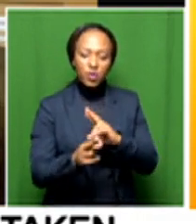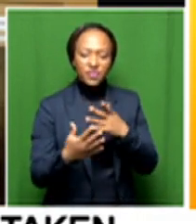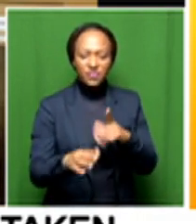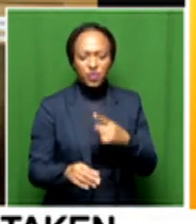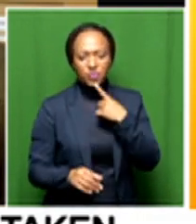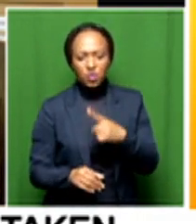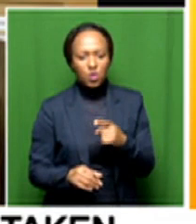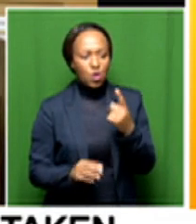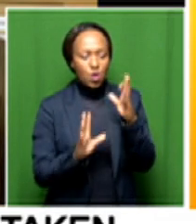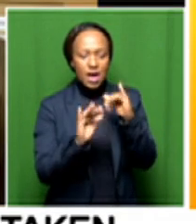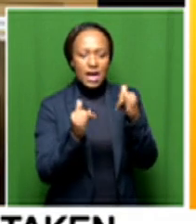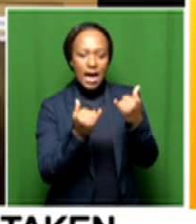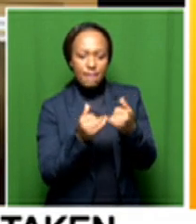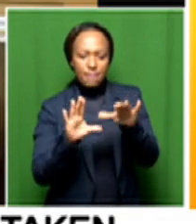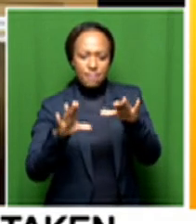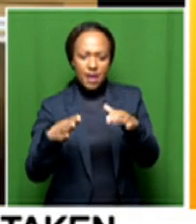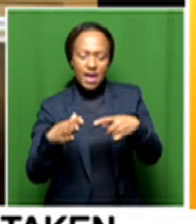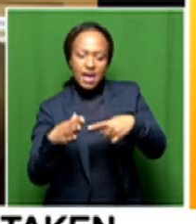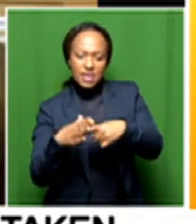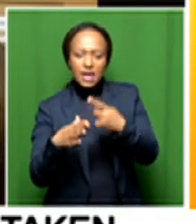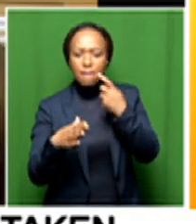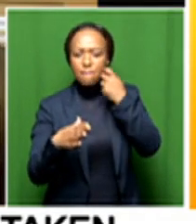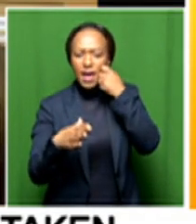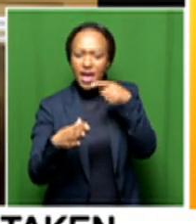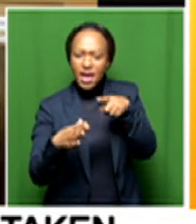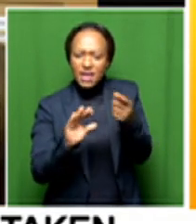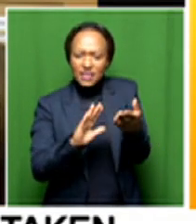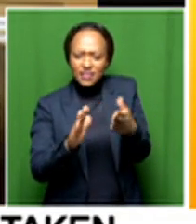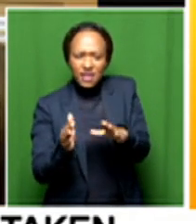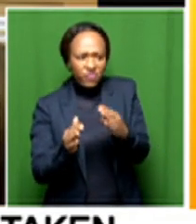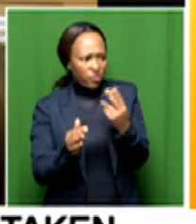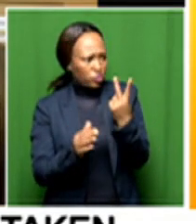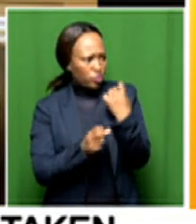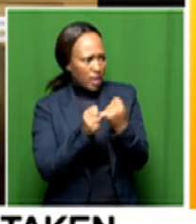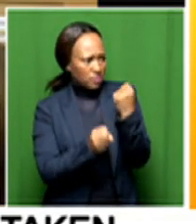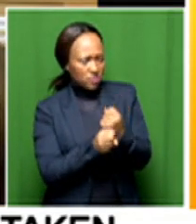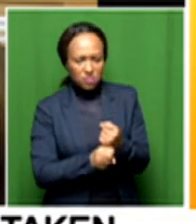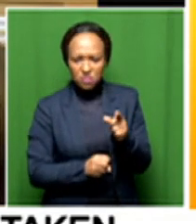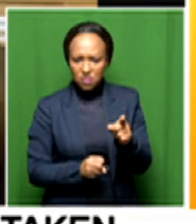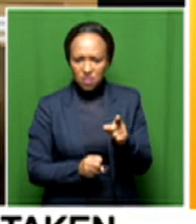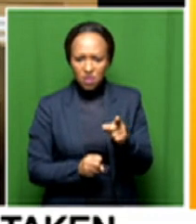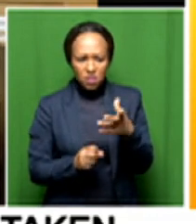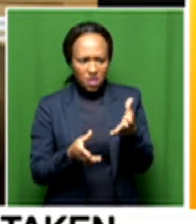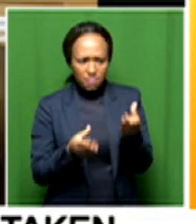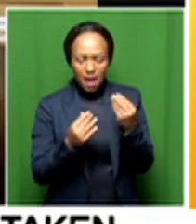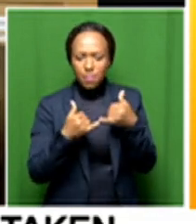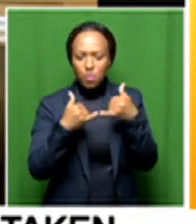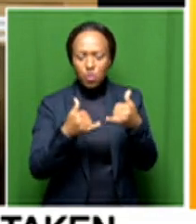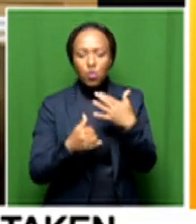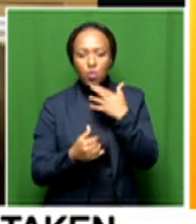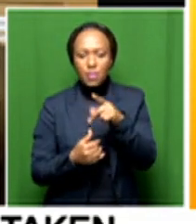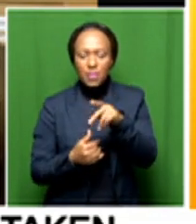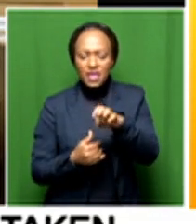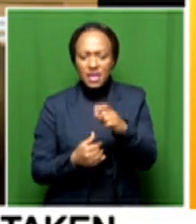that a company belonging to a man that has been dead for 2 years. Yeah, he's been dead for 2 years. He won a 1 million rand